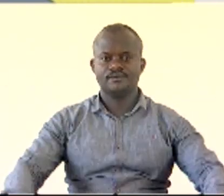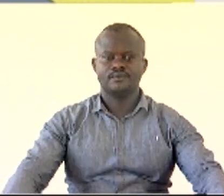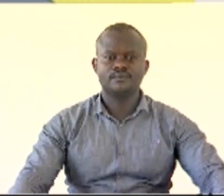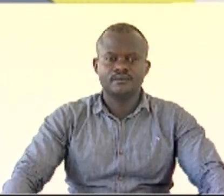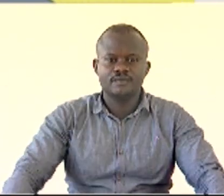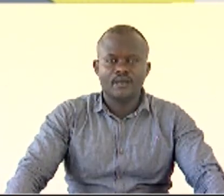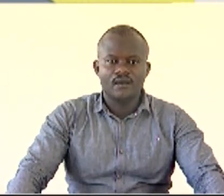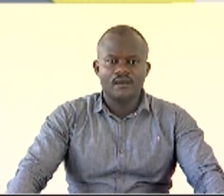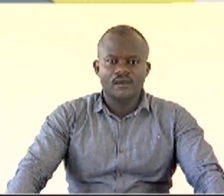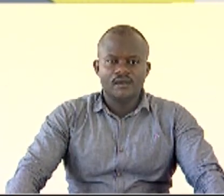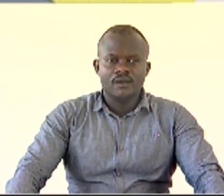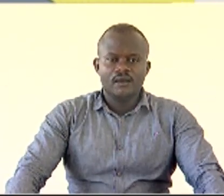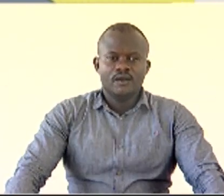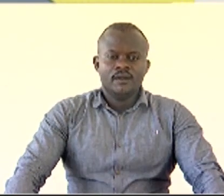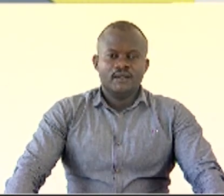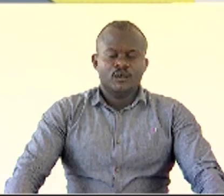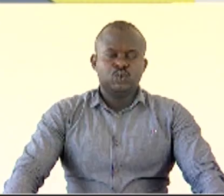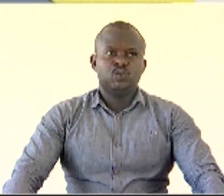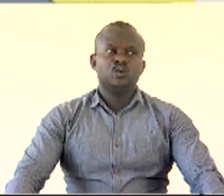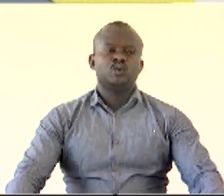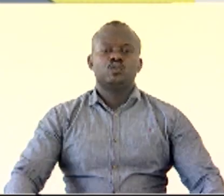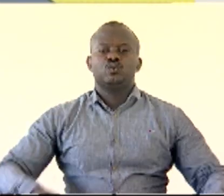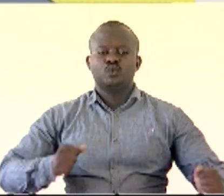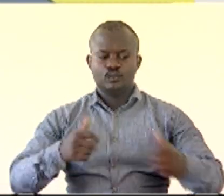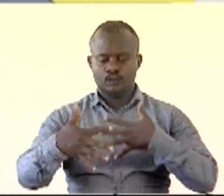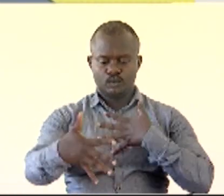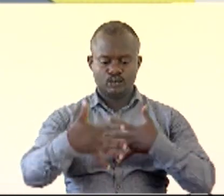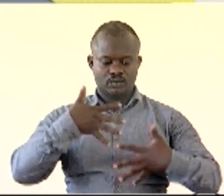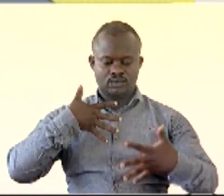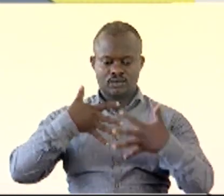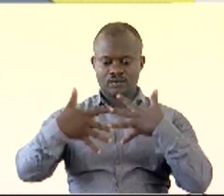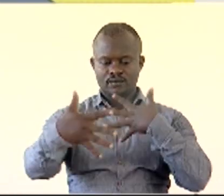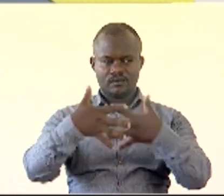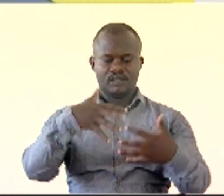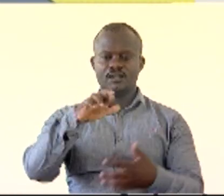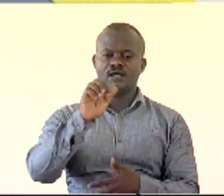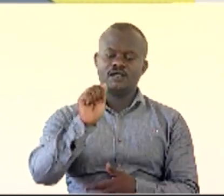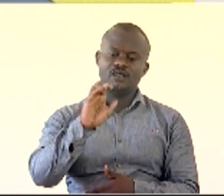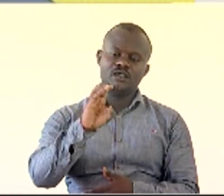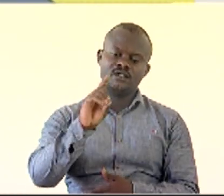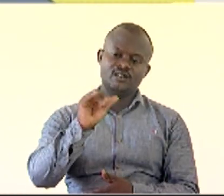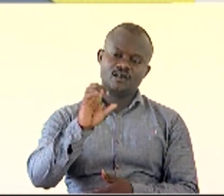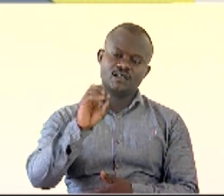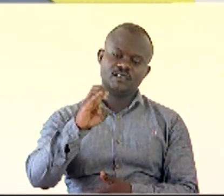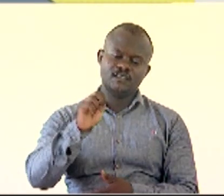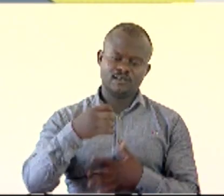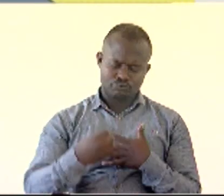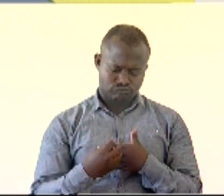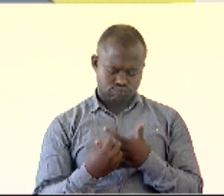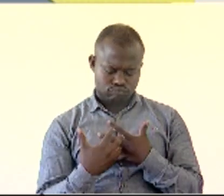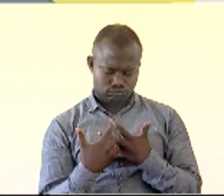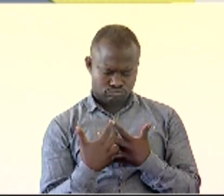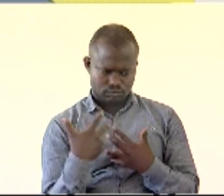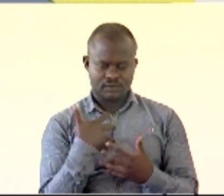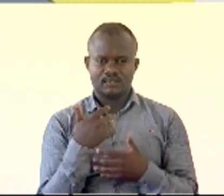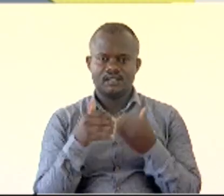we also have what we call radioactive pollution. Here, when we talk about radioactive chemicals, we